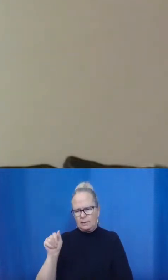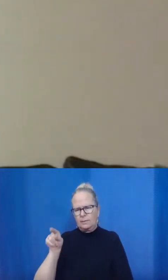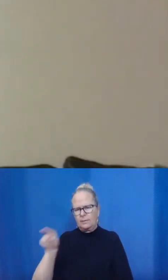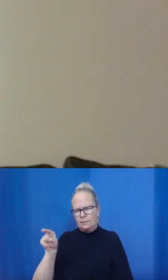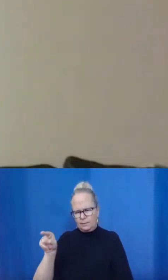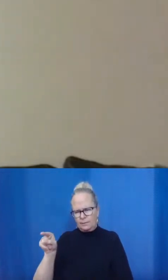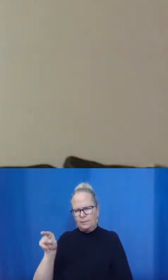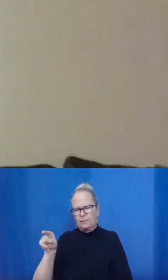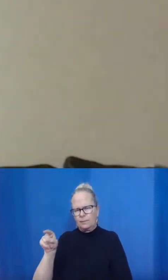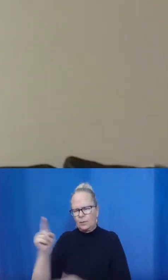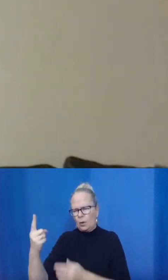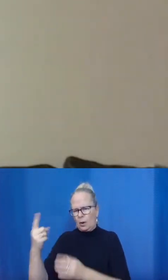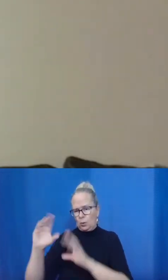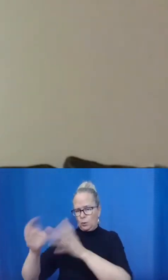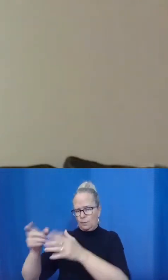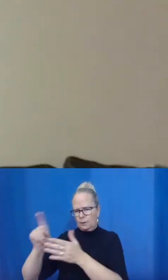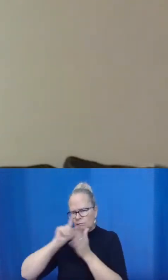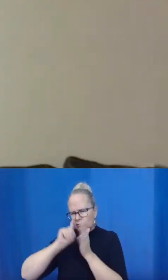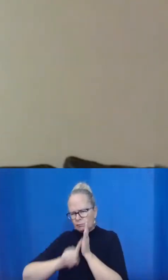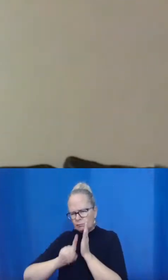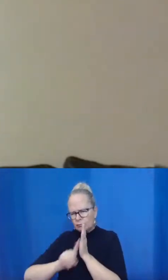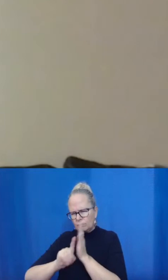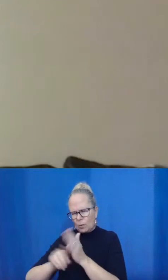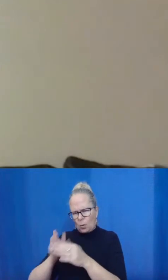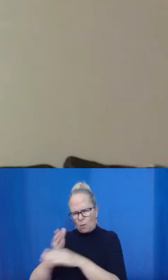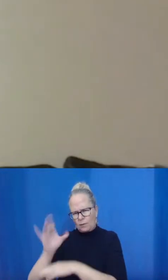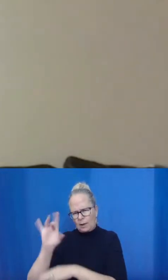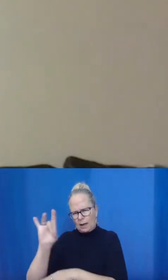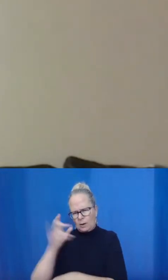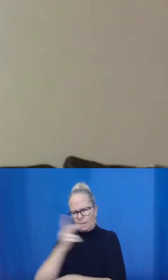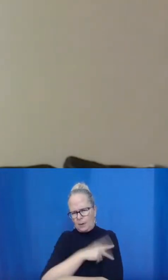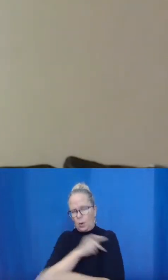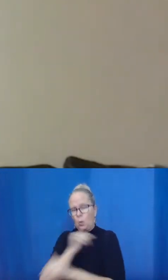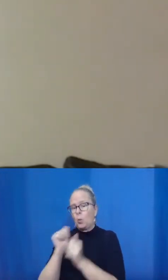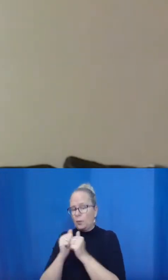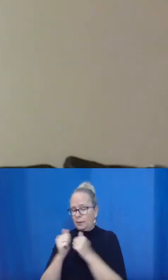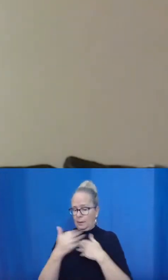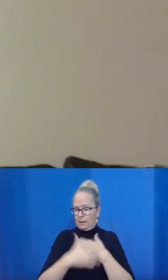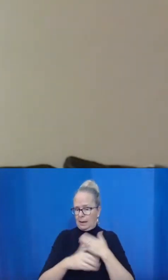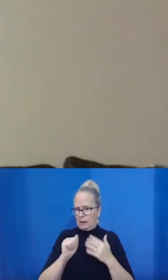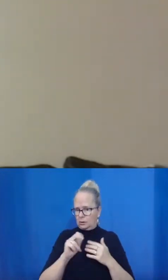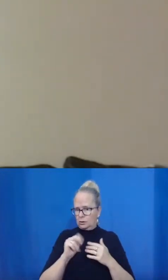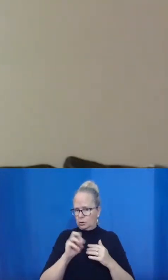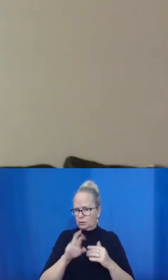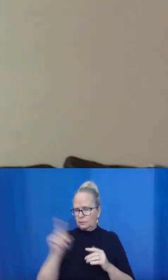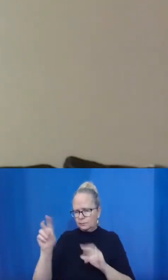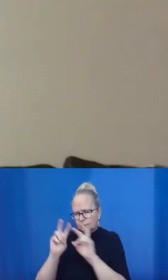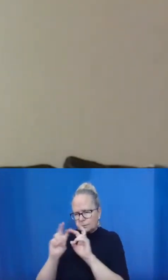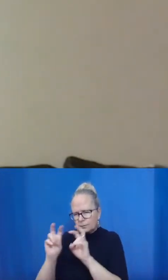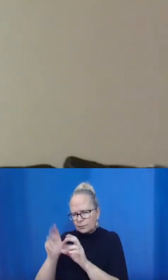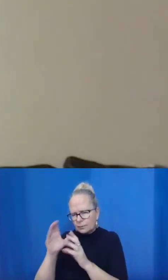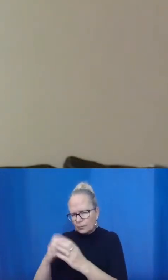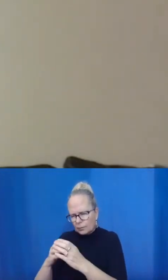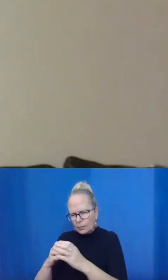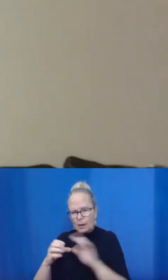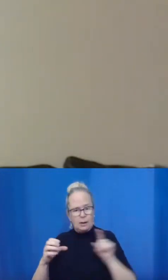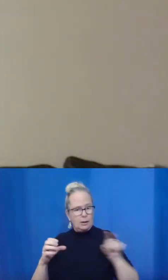adverse events. So this to me is very, very reassuring, and I've shared that information with many patients.